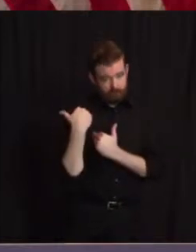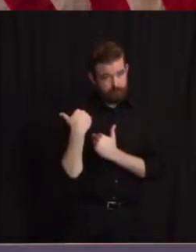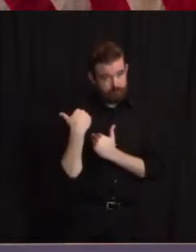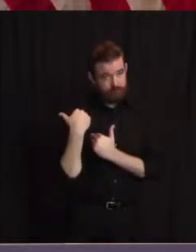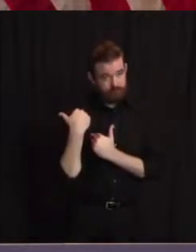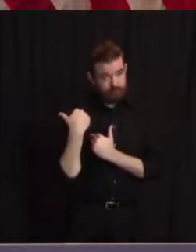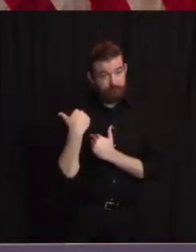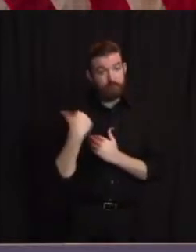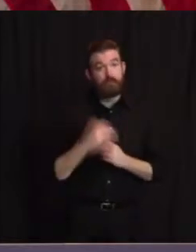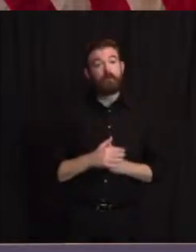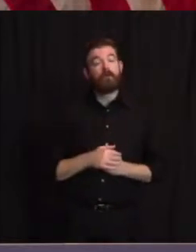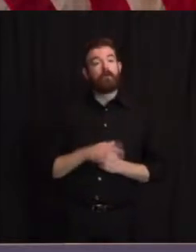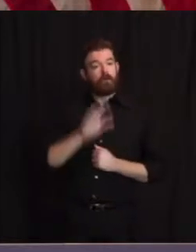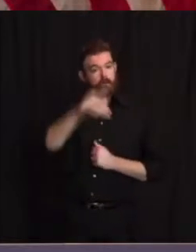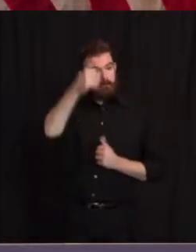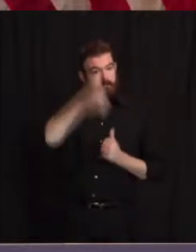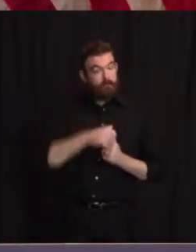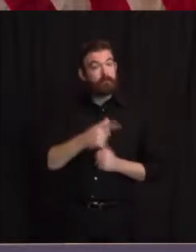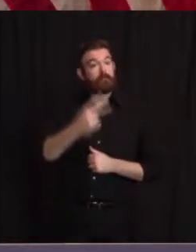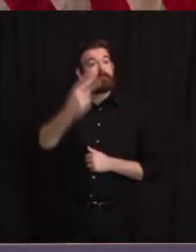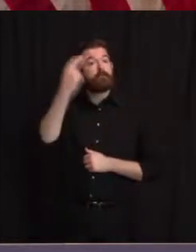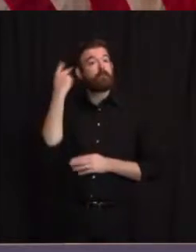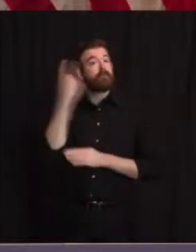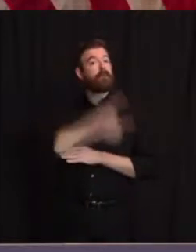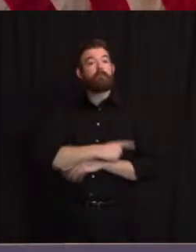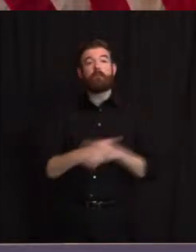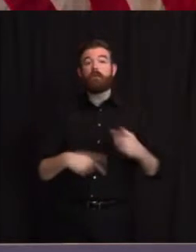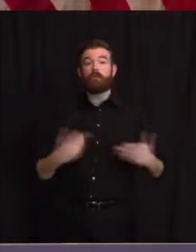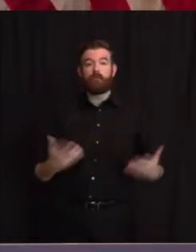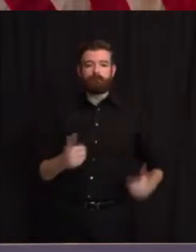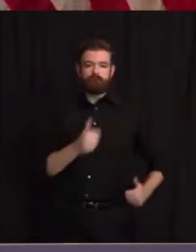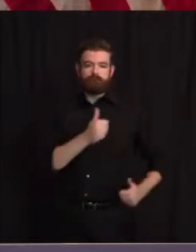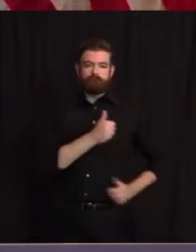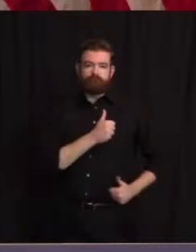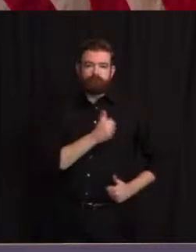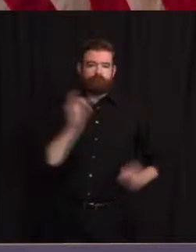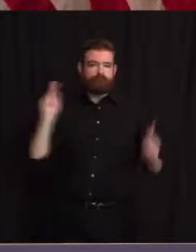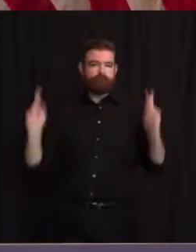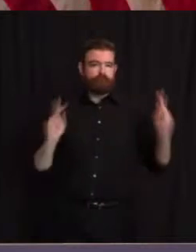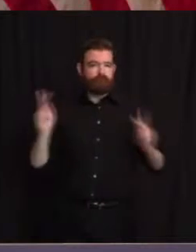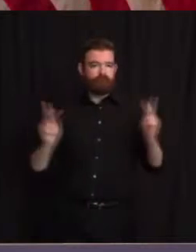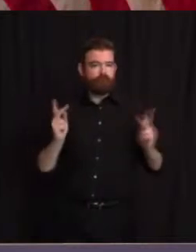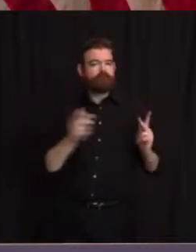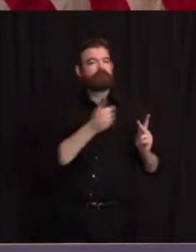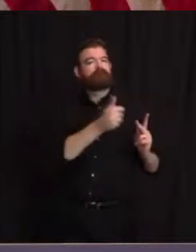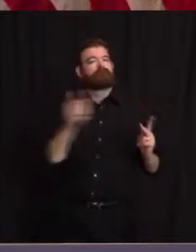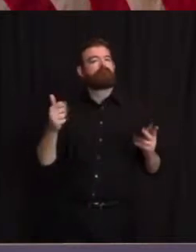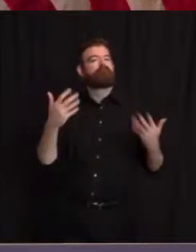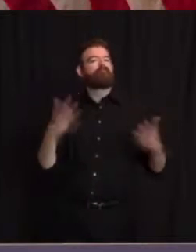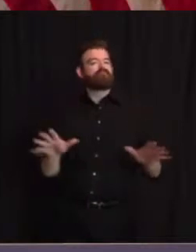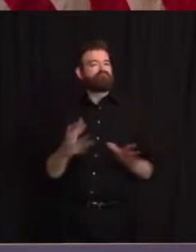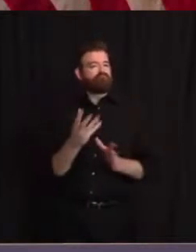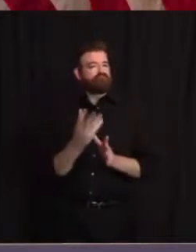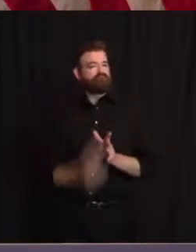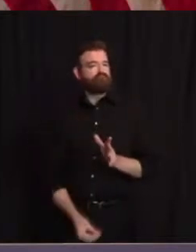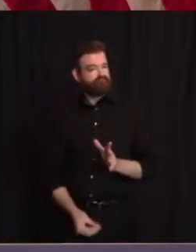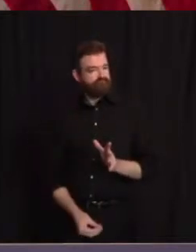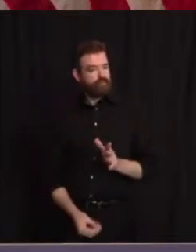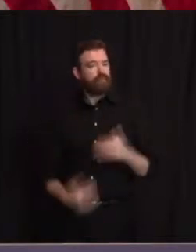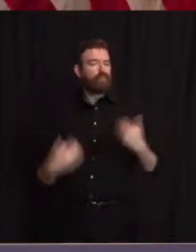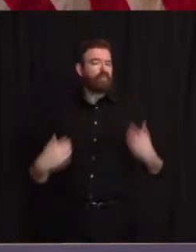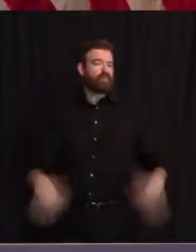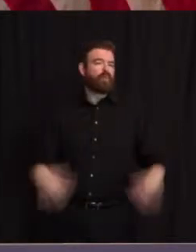Day is about. It's about our veterans. It's about the members of our armed services. It's especially about those who have lost their